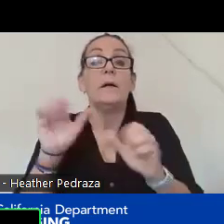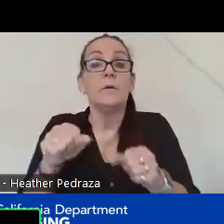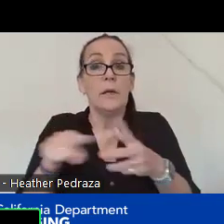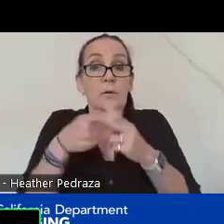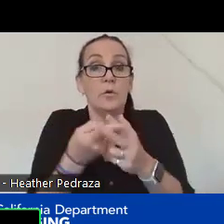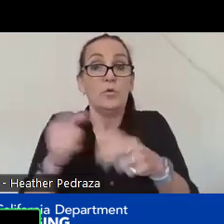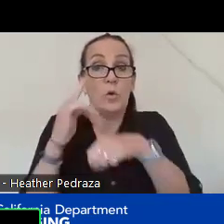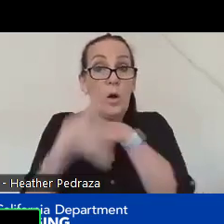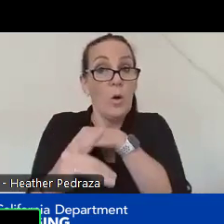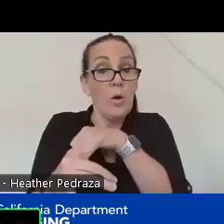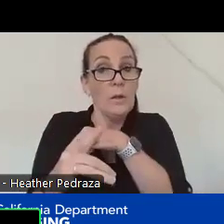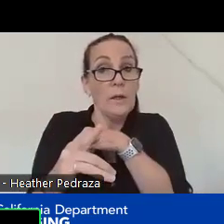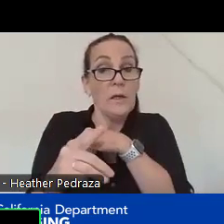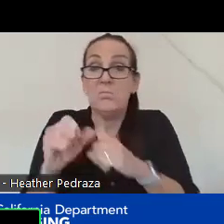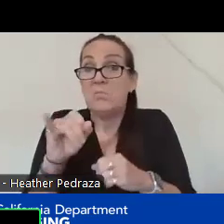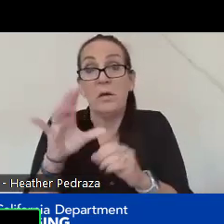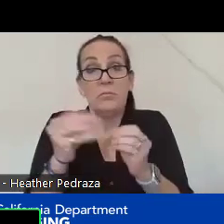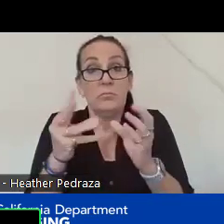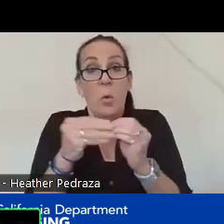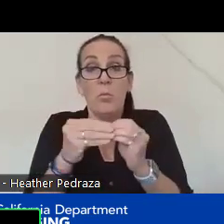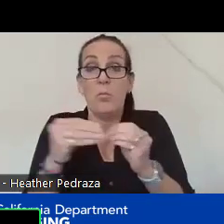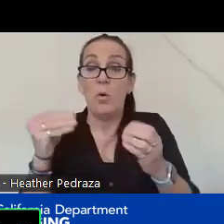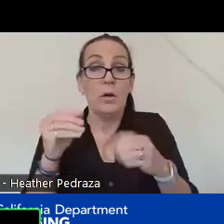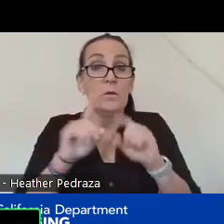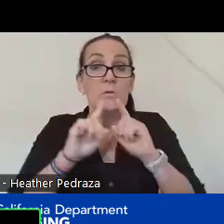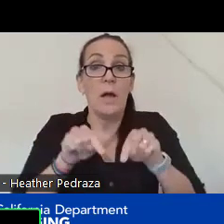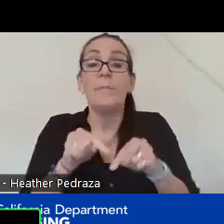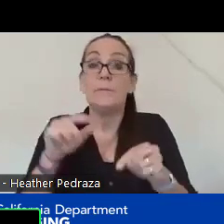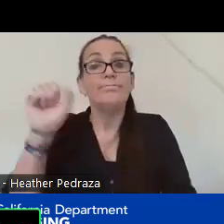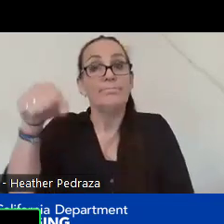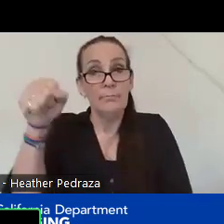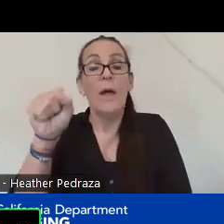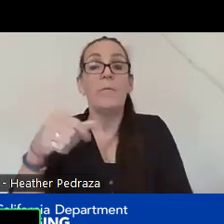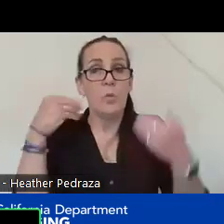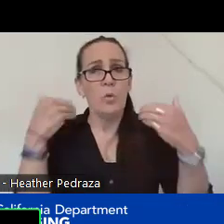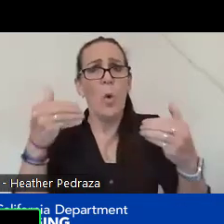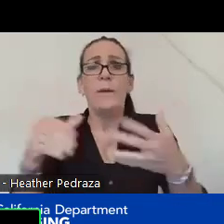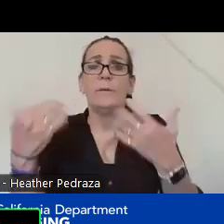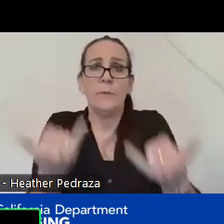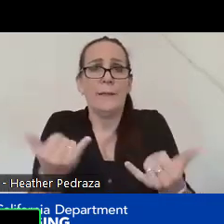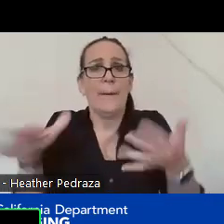have any more comments from the public. Yes, let's go ahead and put up the break slide.